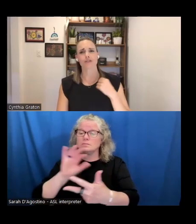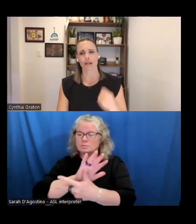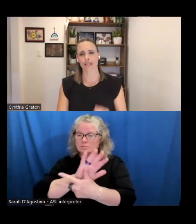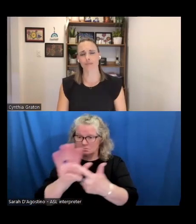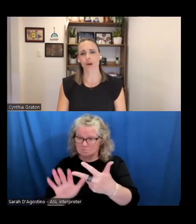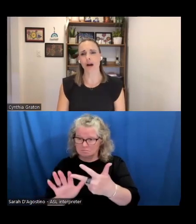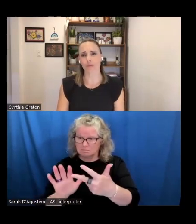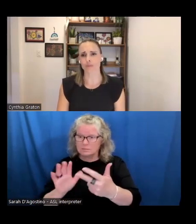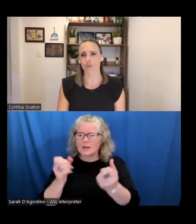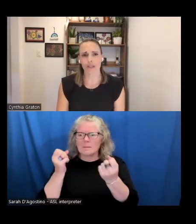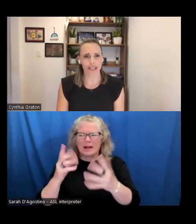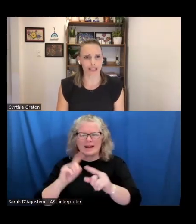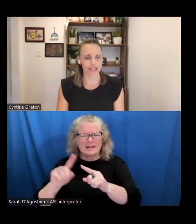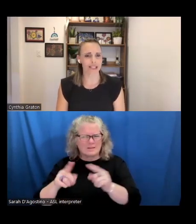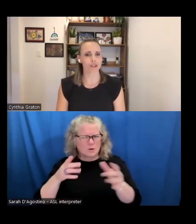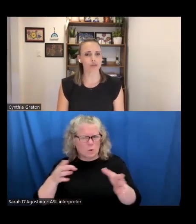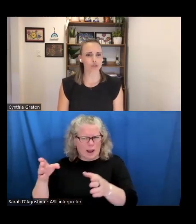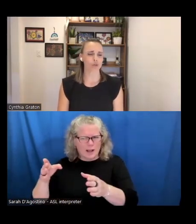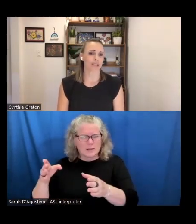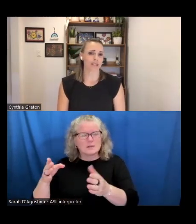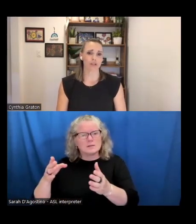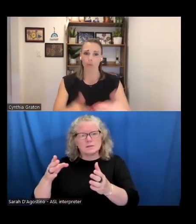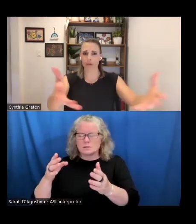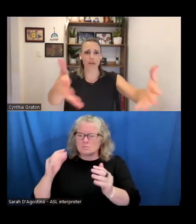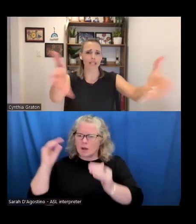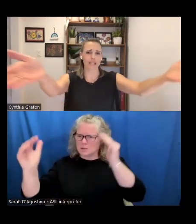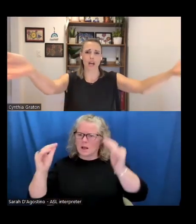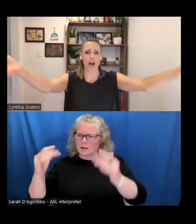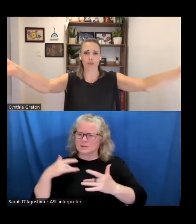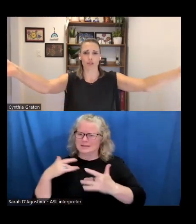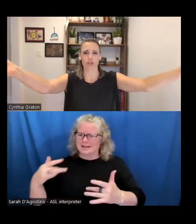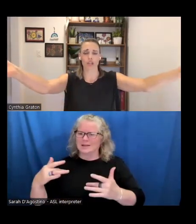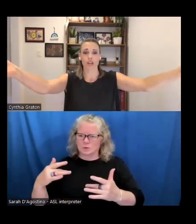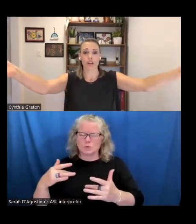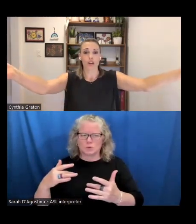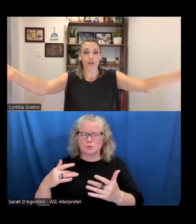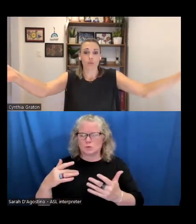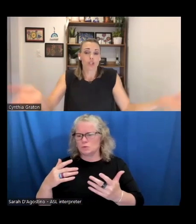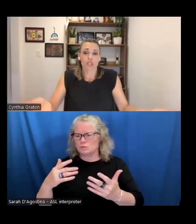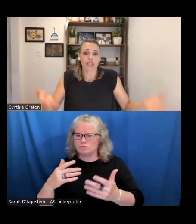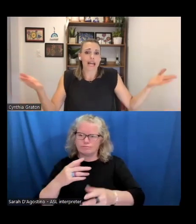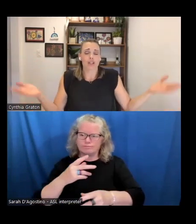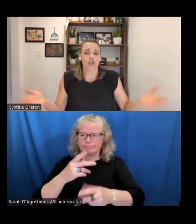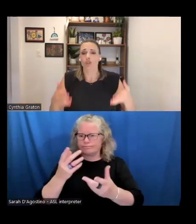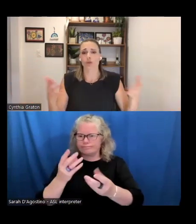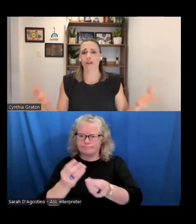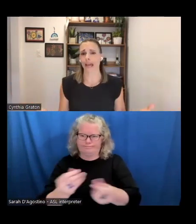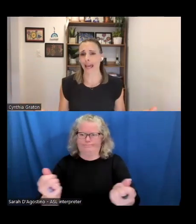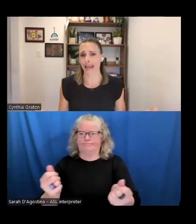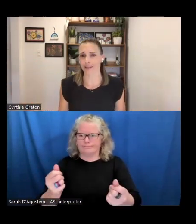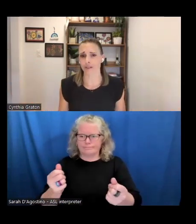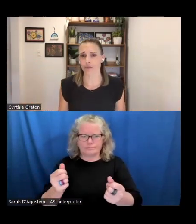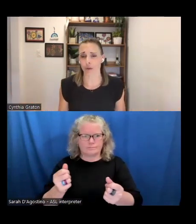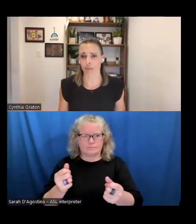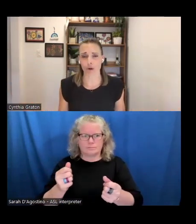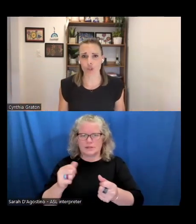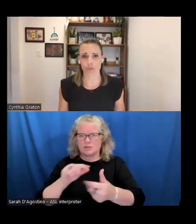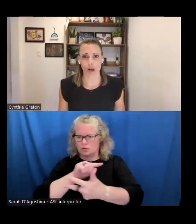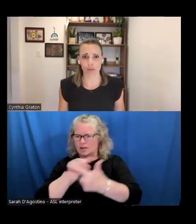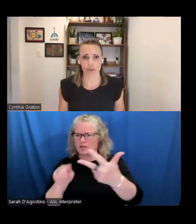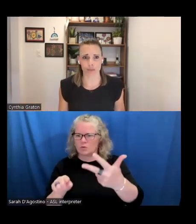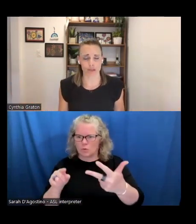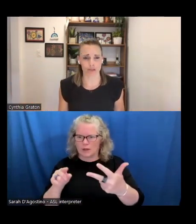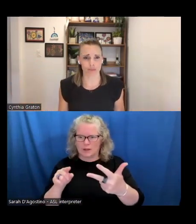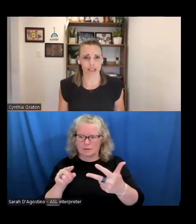caregivers address problems with kids into these 3 basic options, which is a nice shorthand for